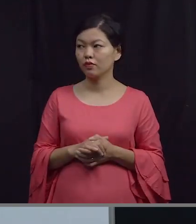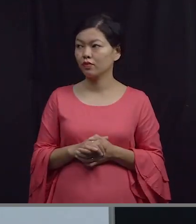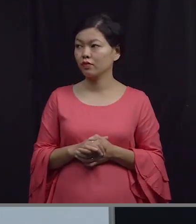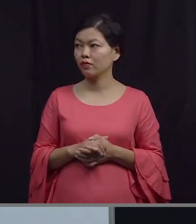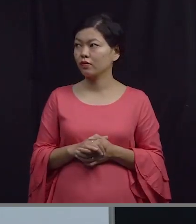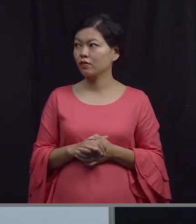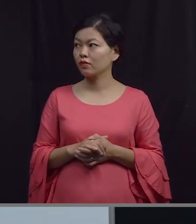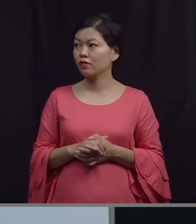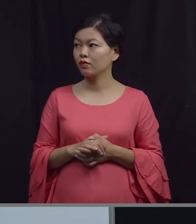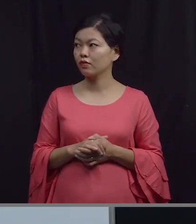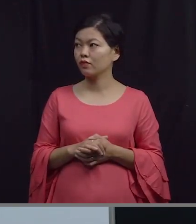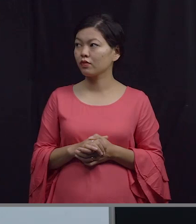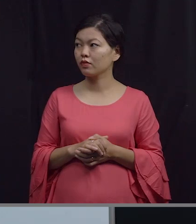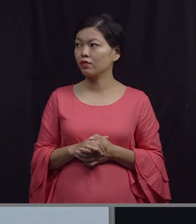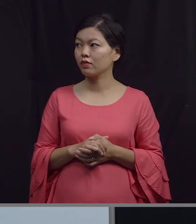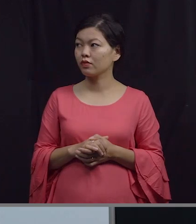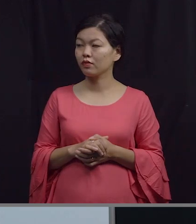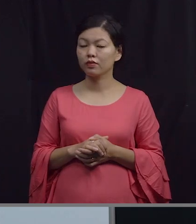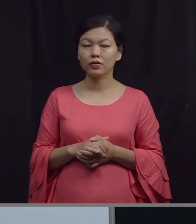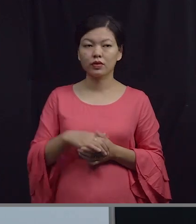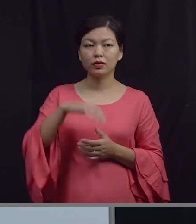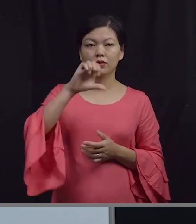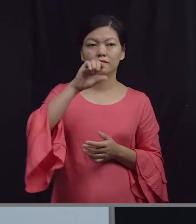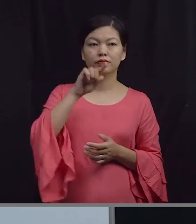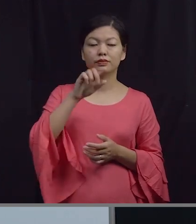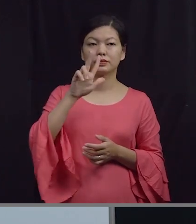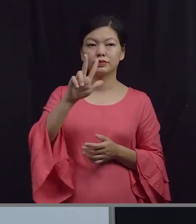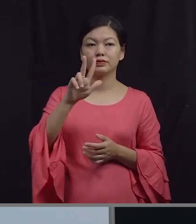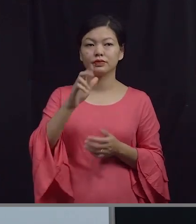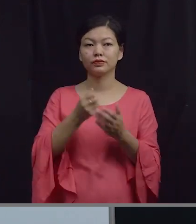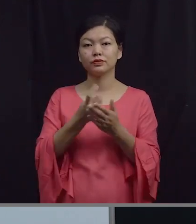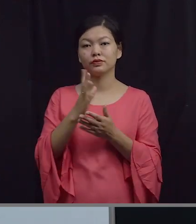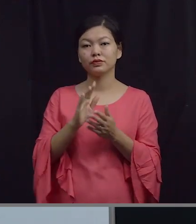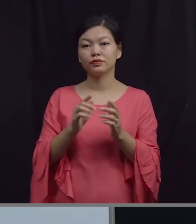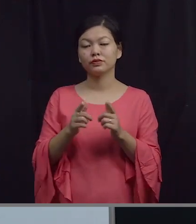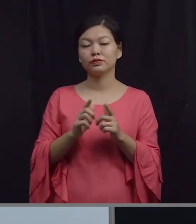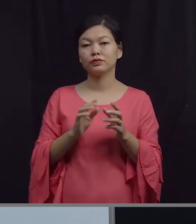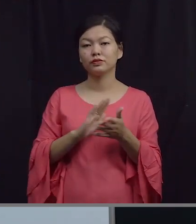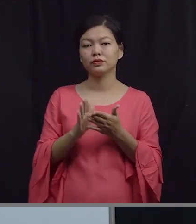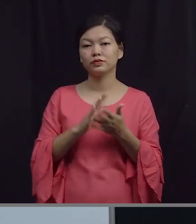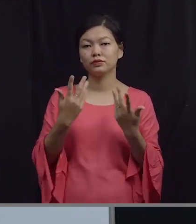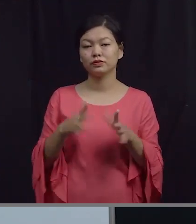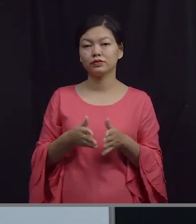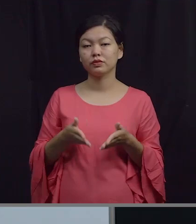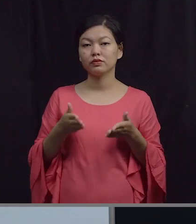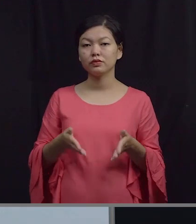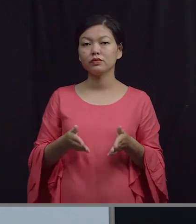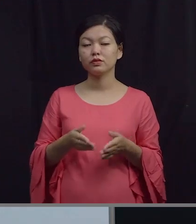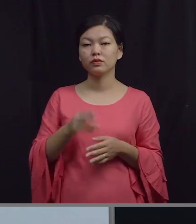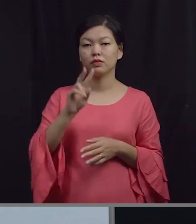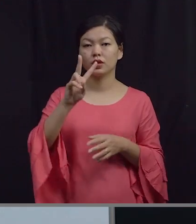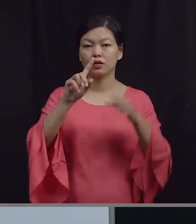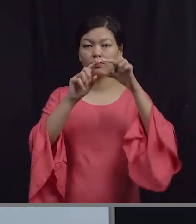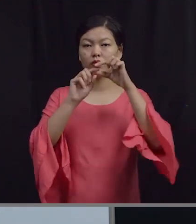Okay, so dear students, we have been discussing that 9.8 numerical. So we have already done number 1, right? Now we'll try to solve number